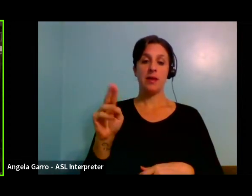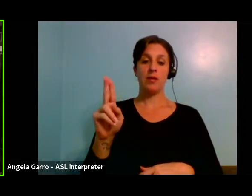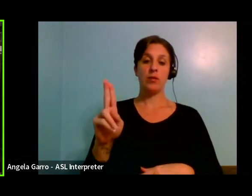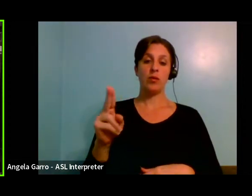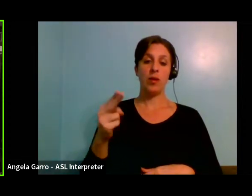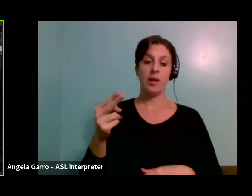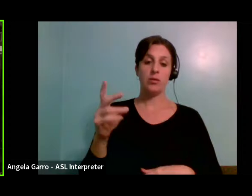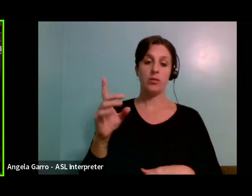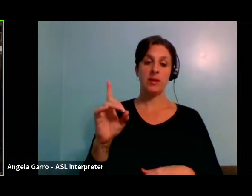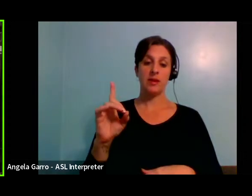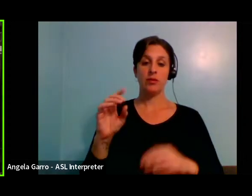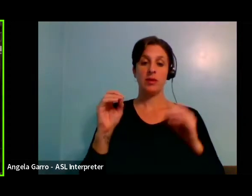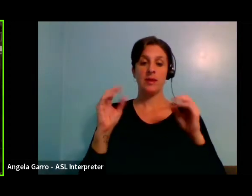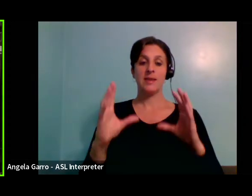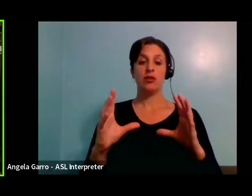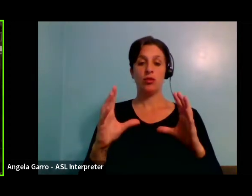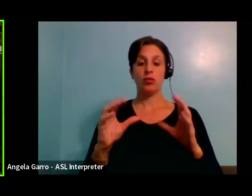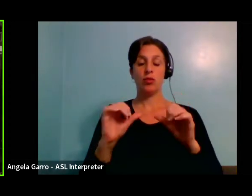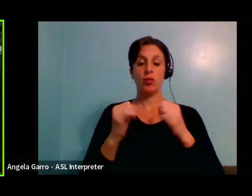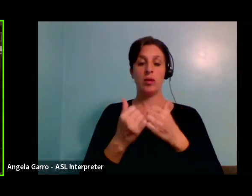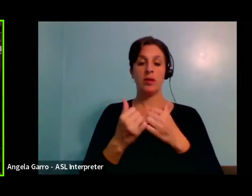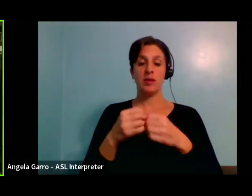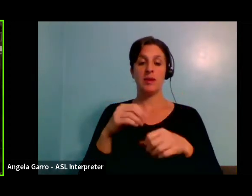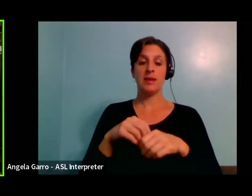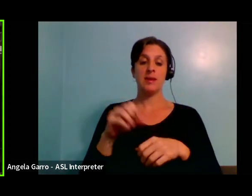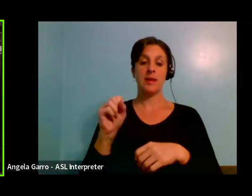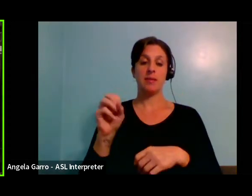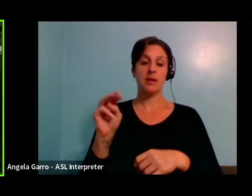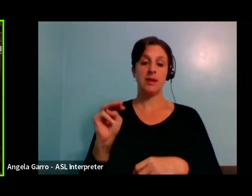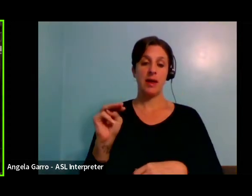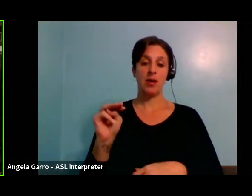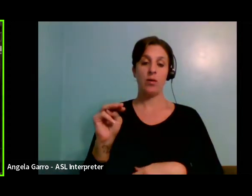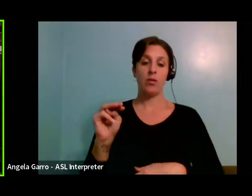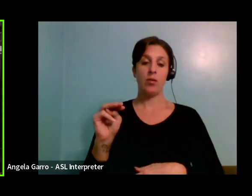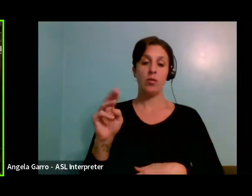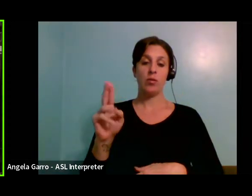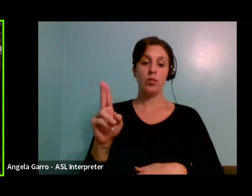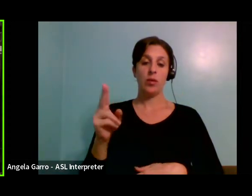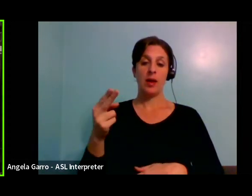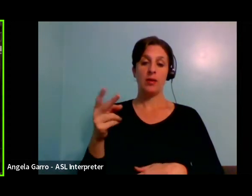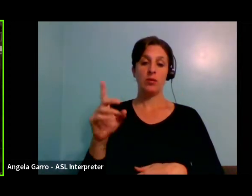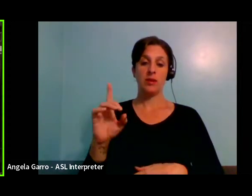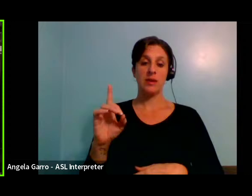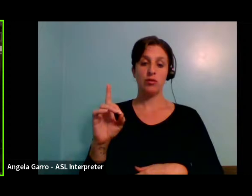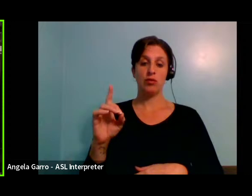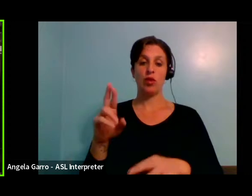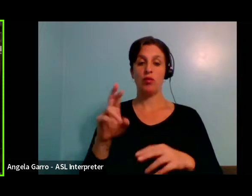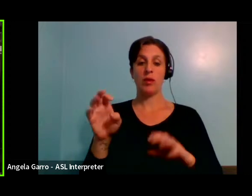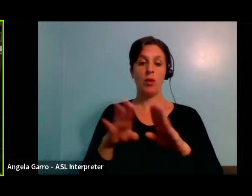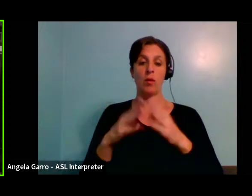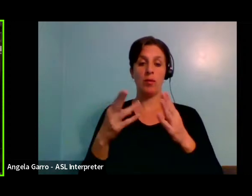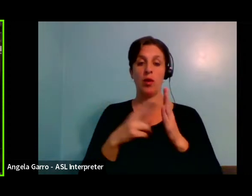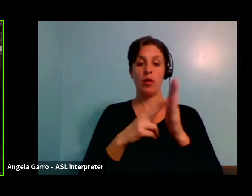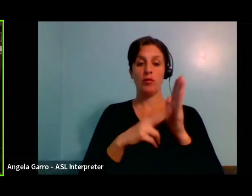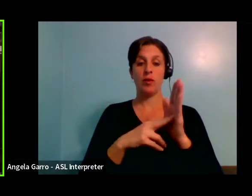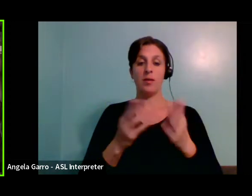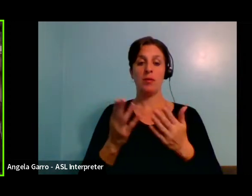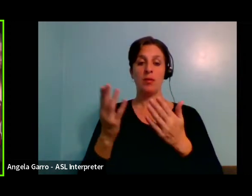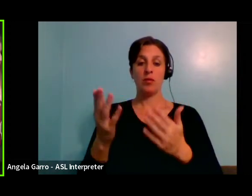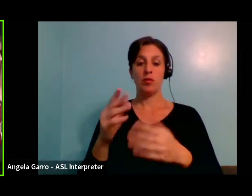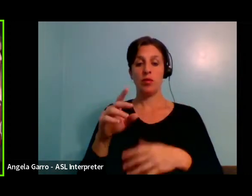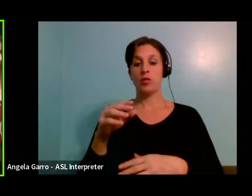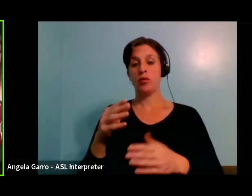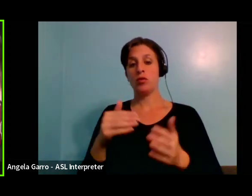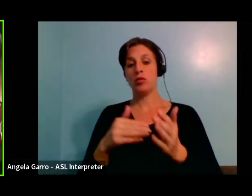District Teachers Association and San Mateo Union High School District's reopener contract proposals. Dr. Breck. Yes, so this one